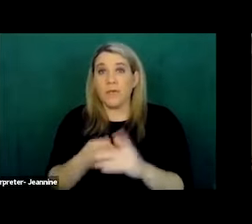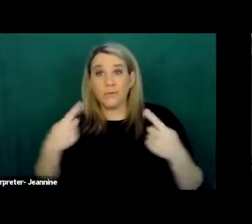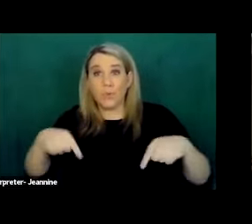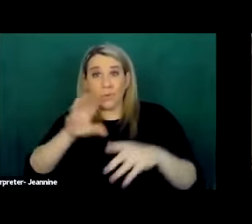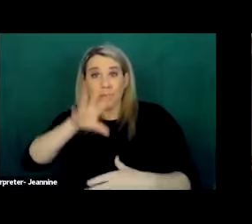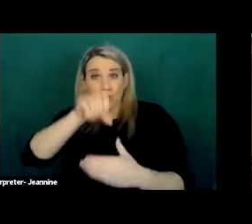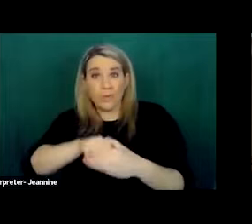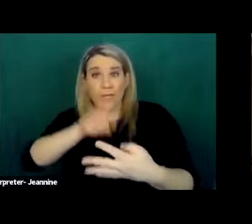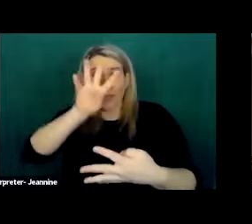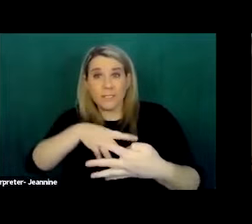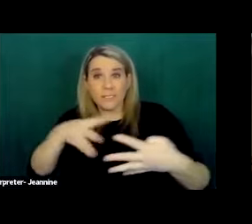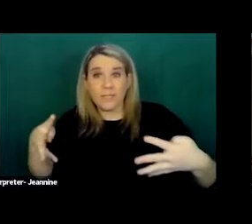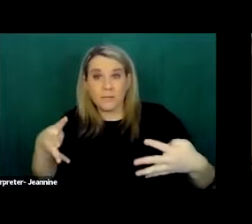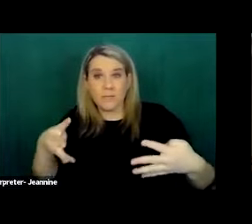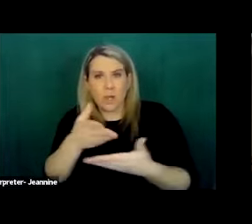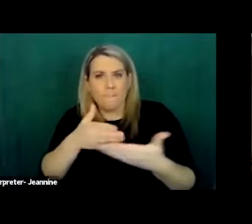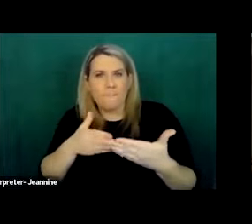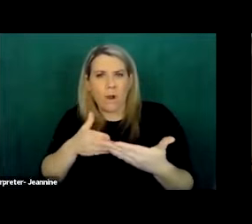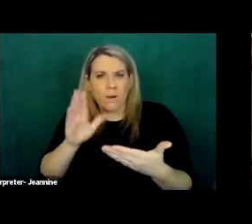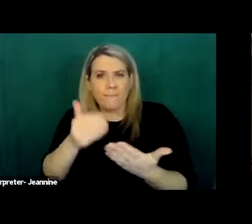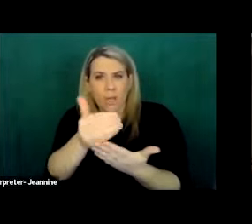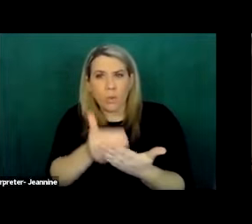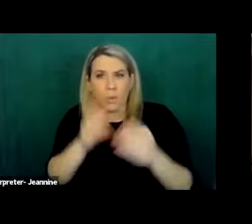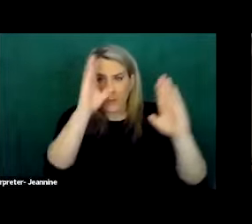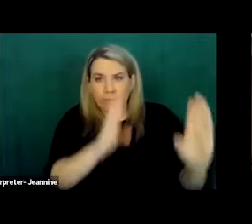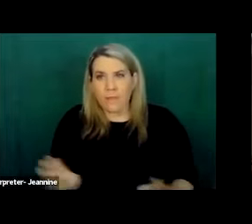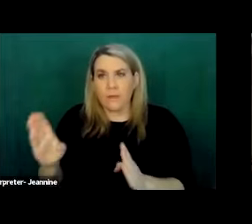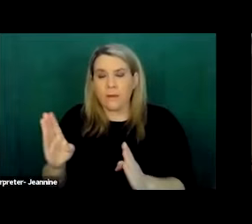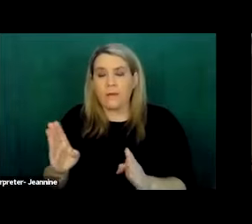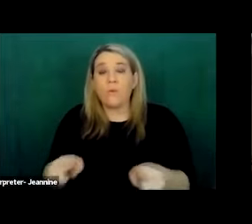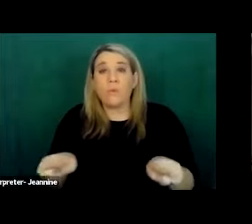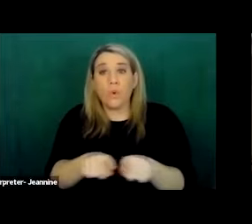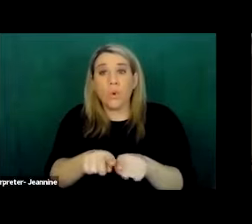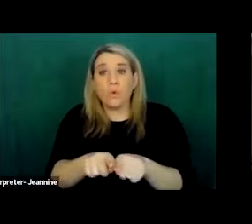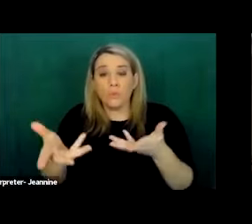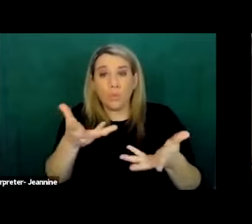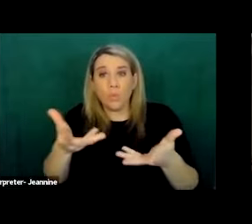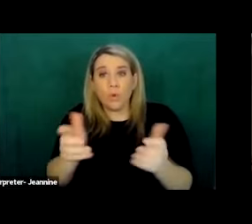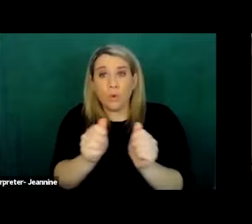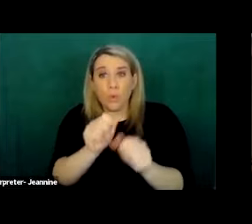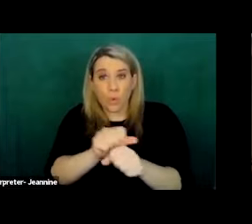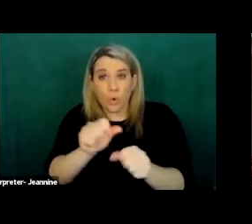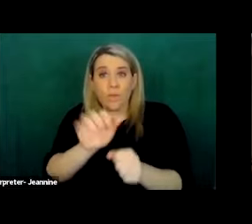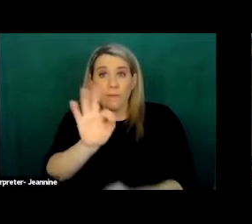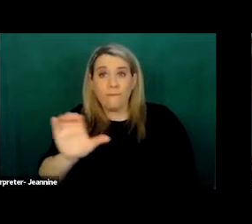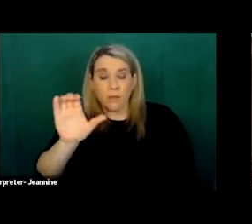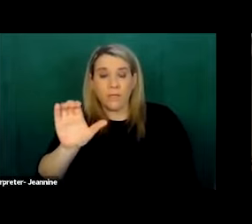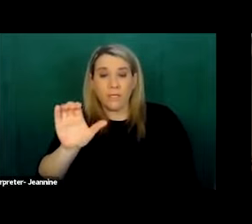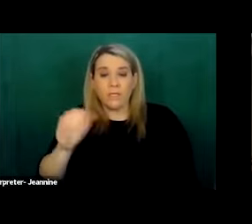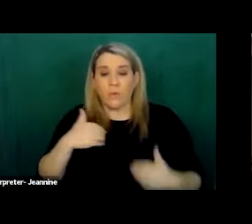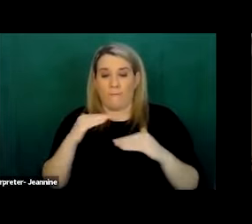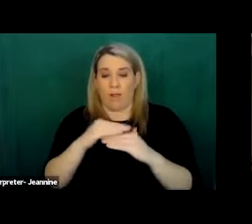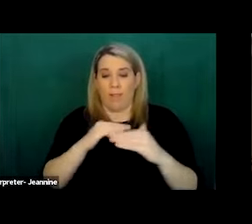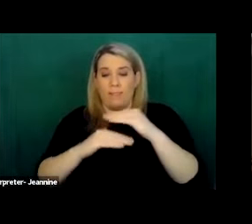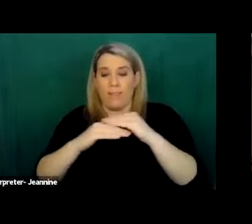as part of the course plan. And often also we work with the faculty member to layer our skill development